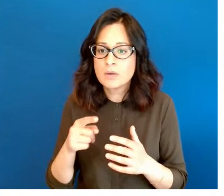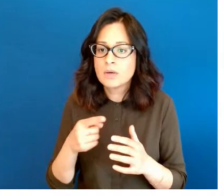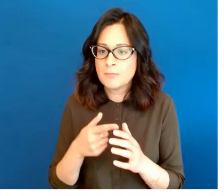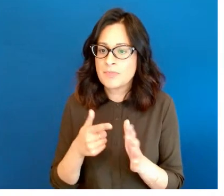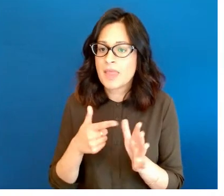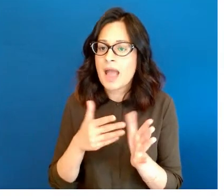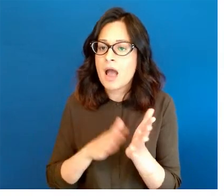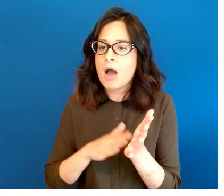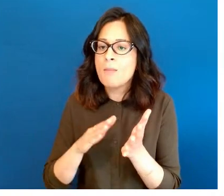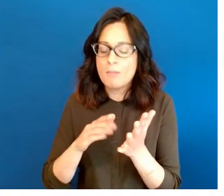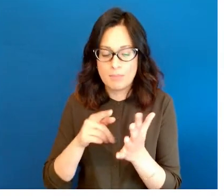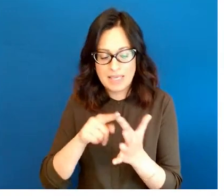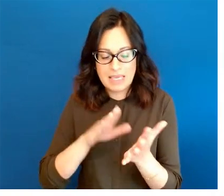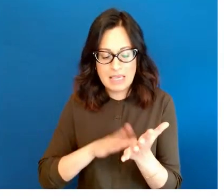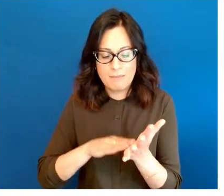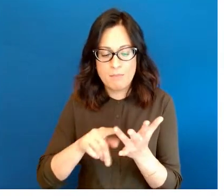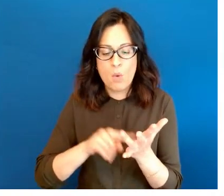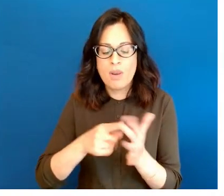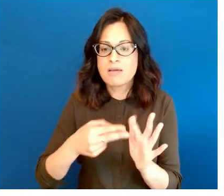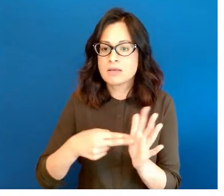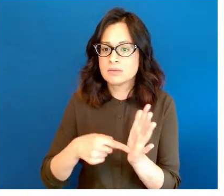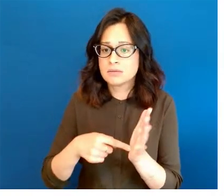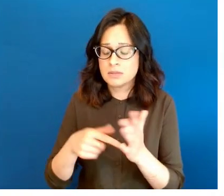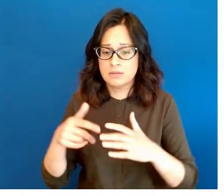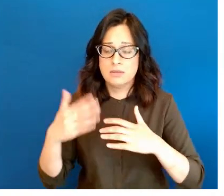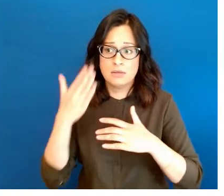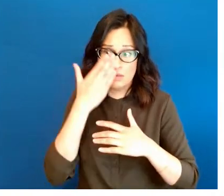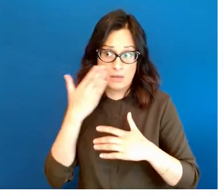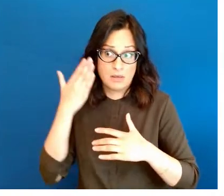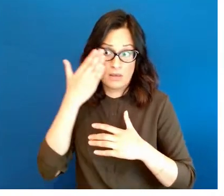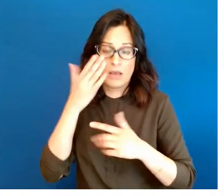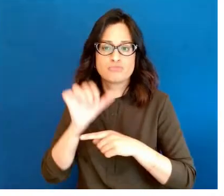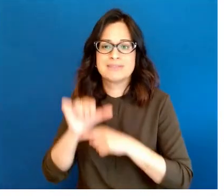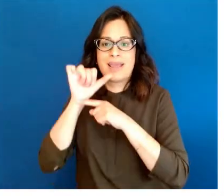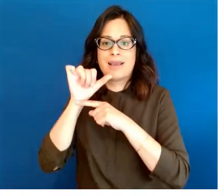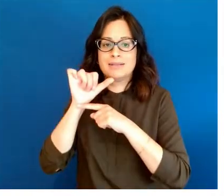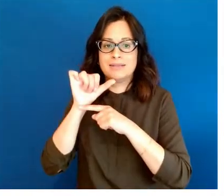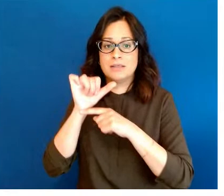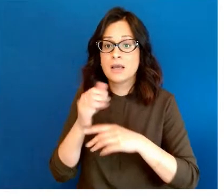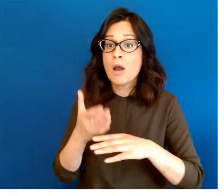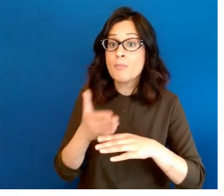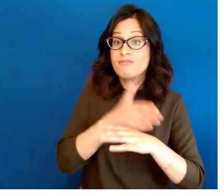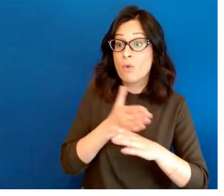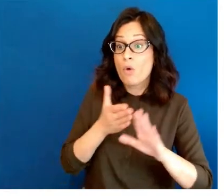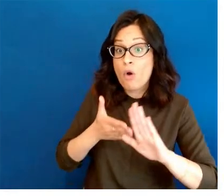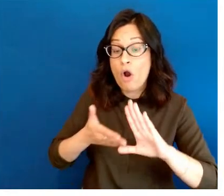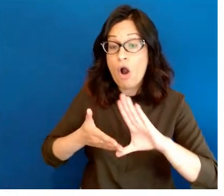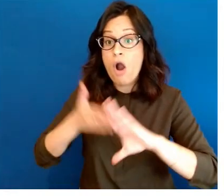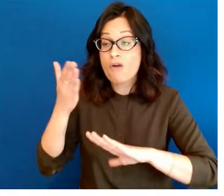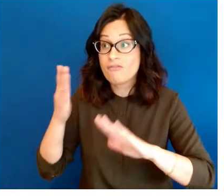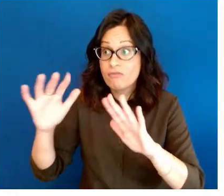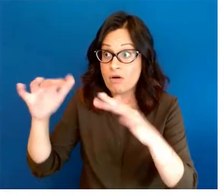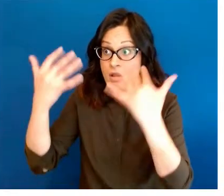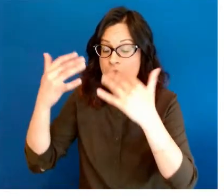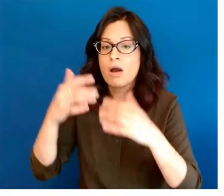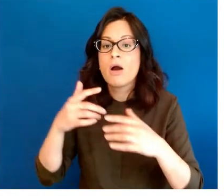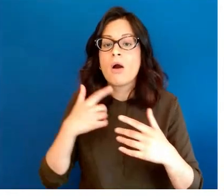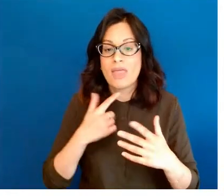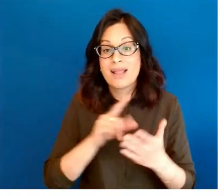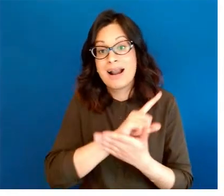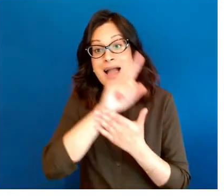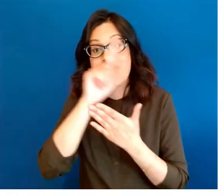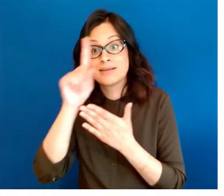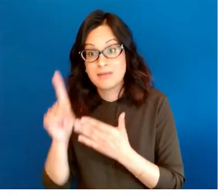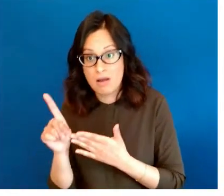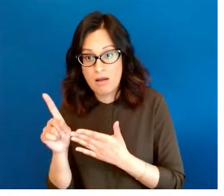is useful, and that can be applied before exposure and then showering off after you've had